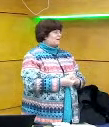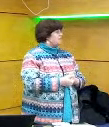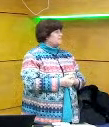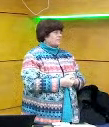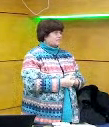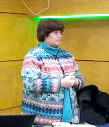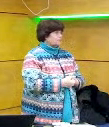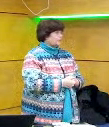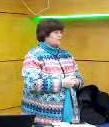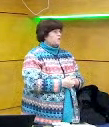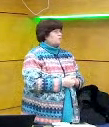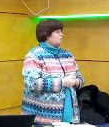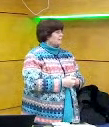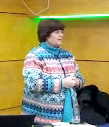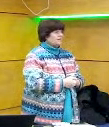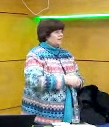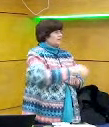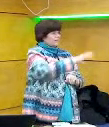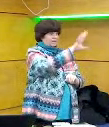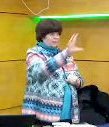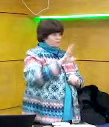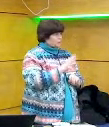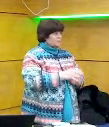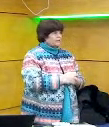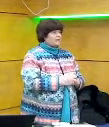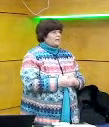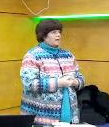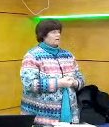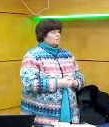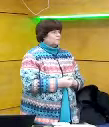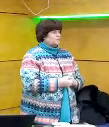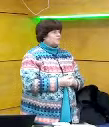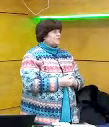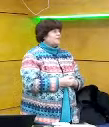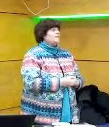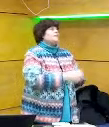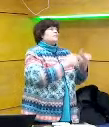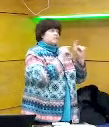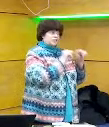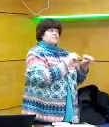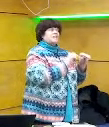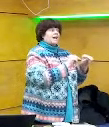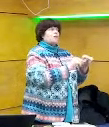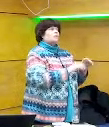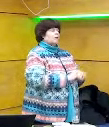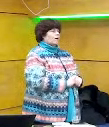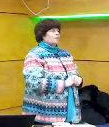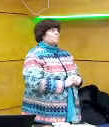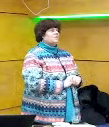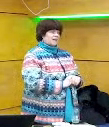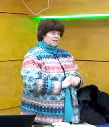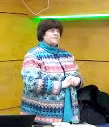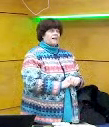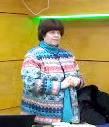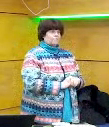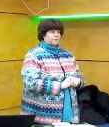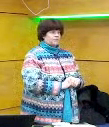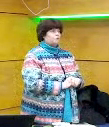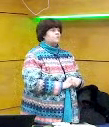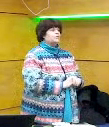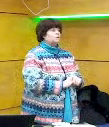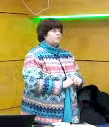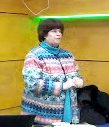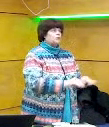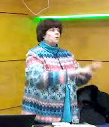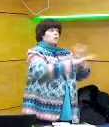done many things with Britannica and that whole region. She's now the contact for